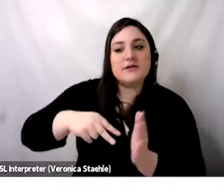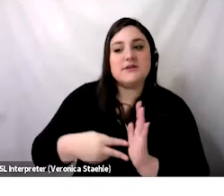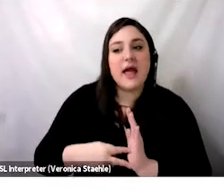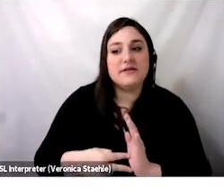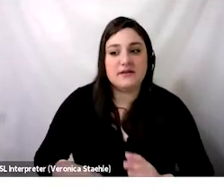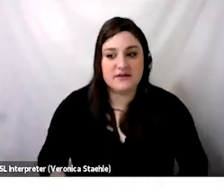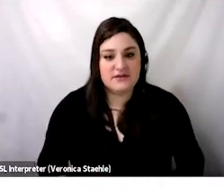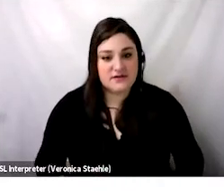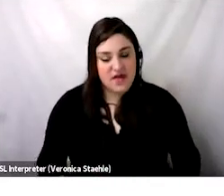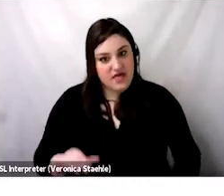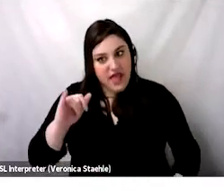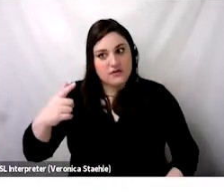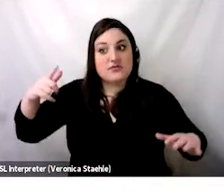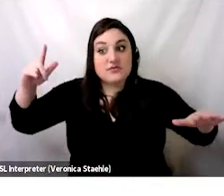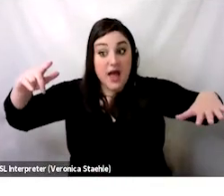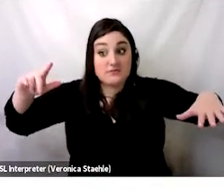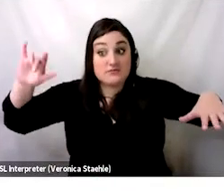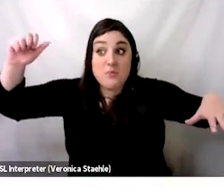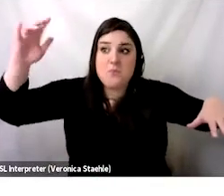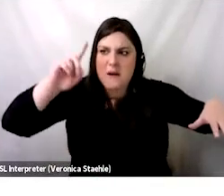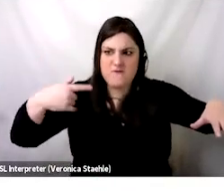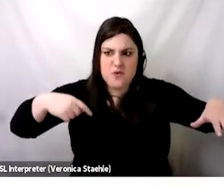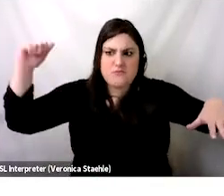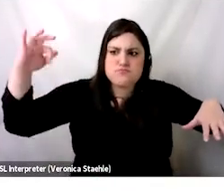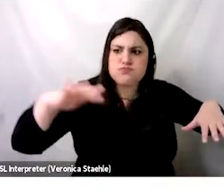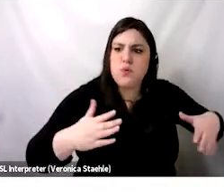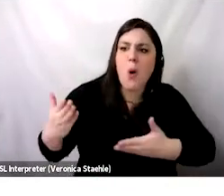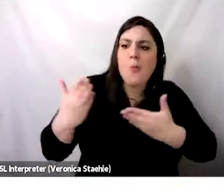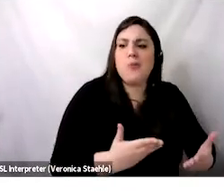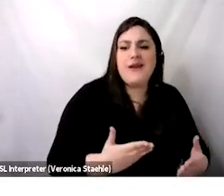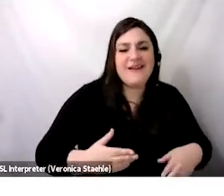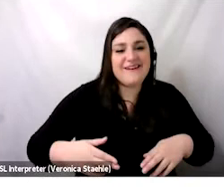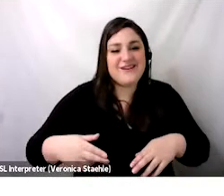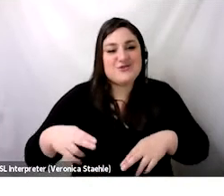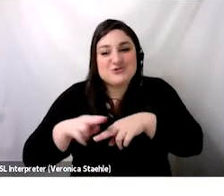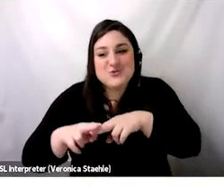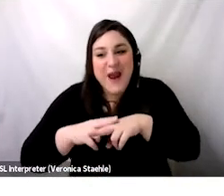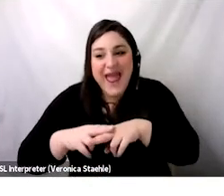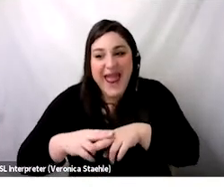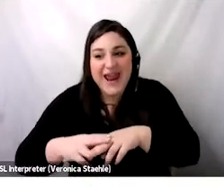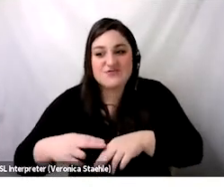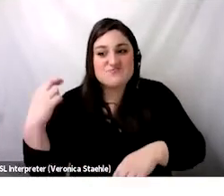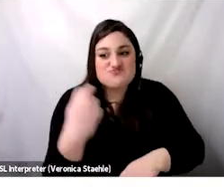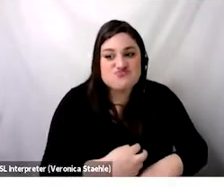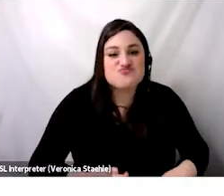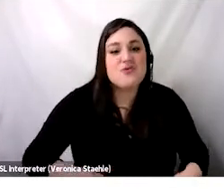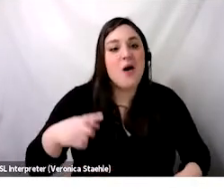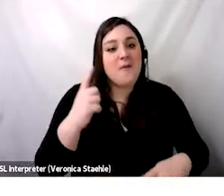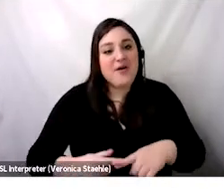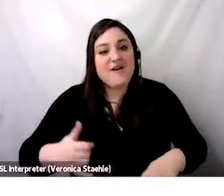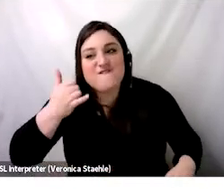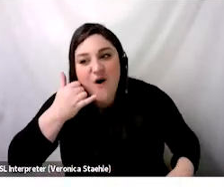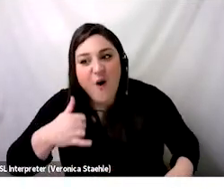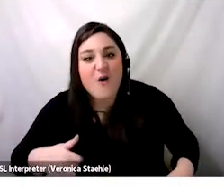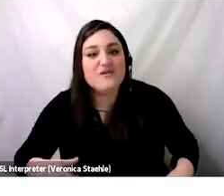the railroads, bringing forth telegraph. She has a telegraph in her hand, and this was supposed to be a symbol